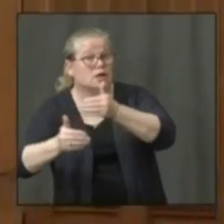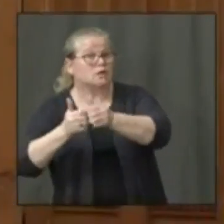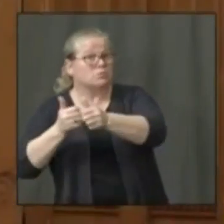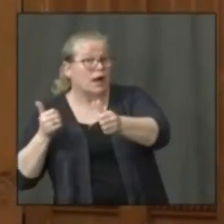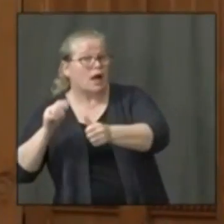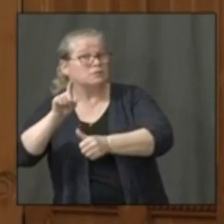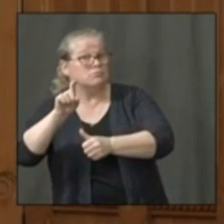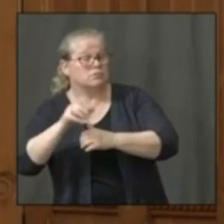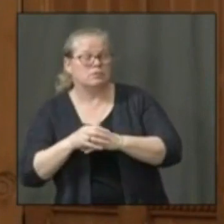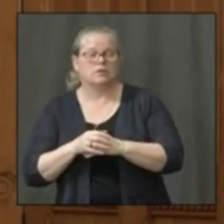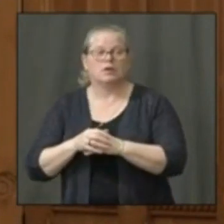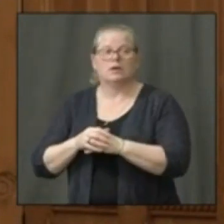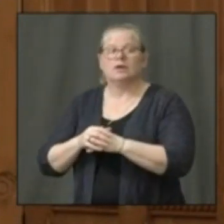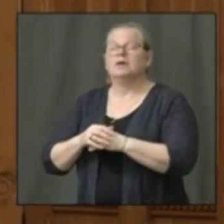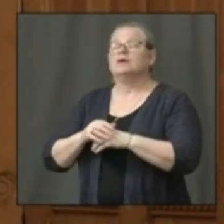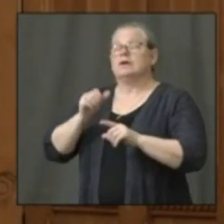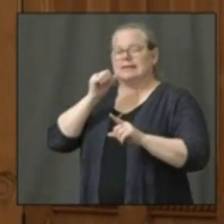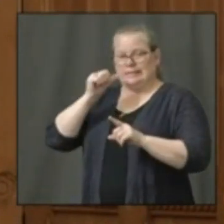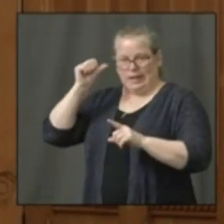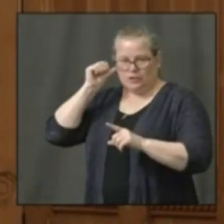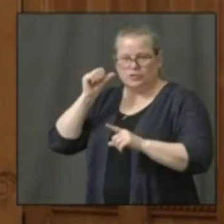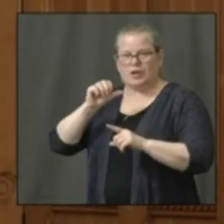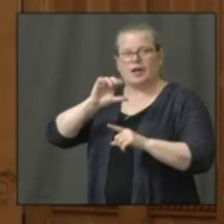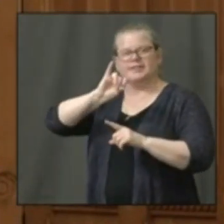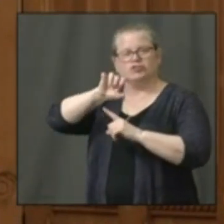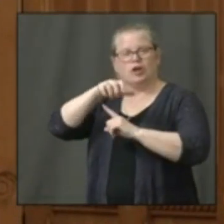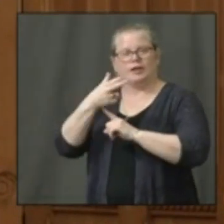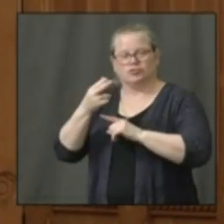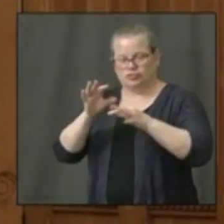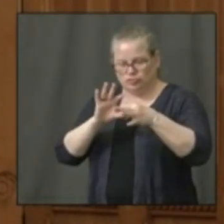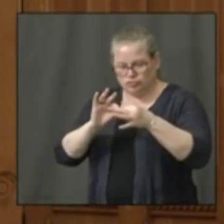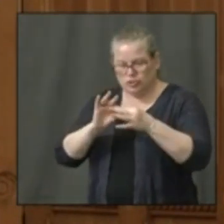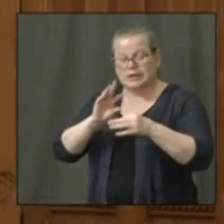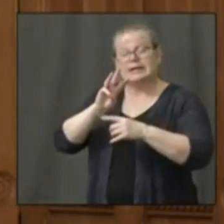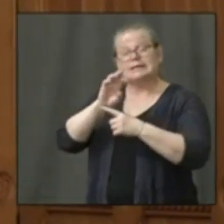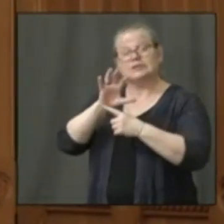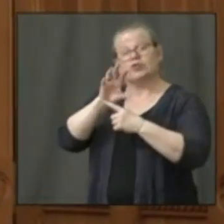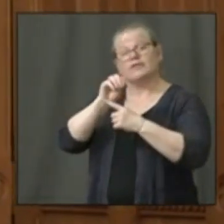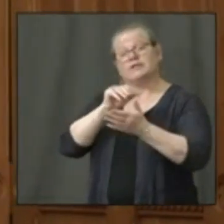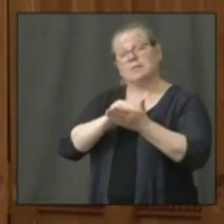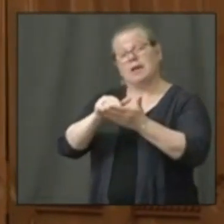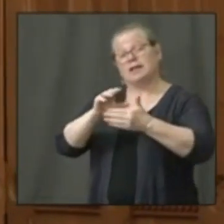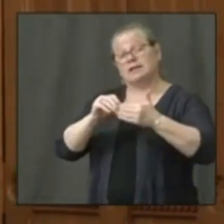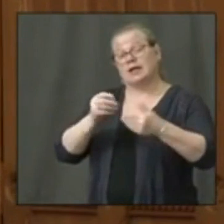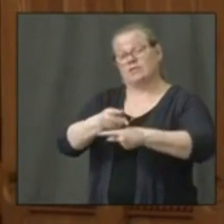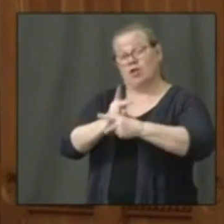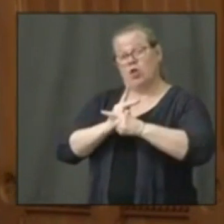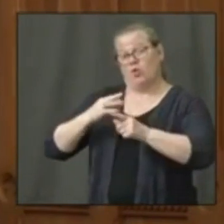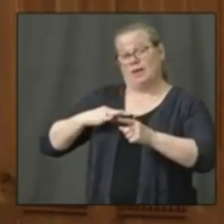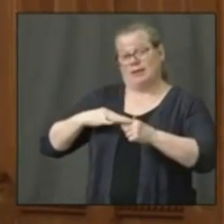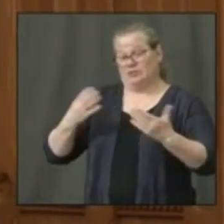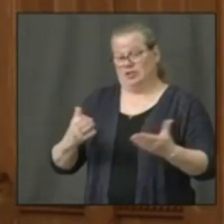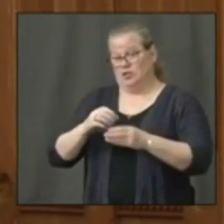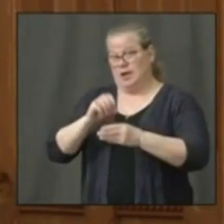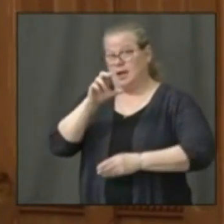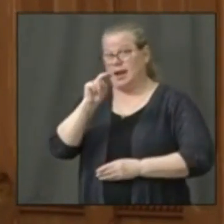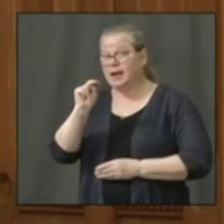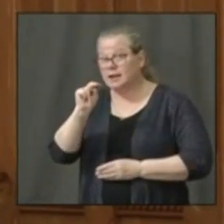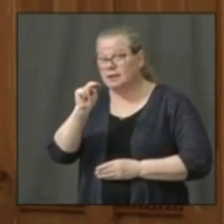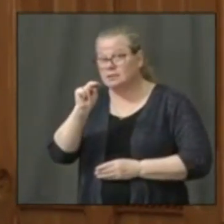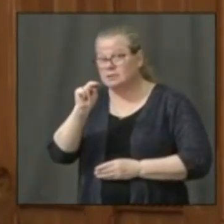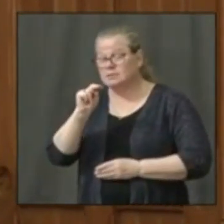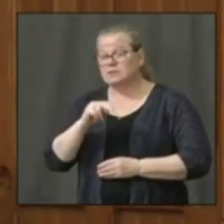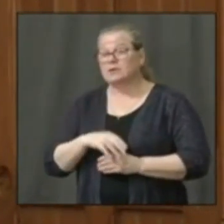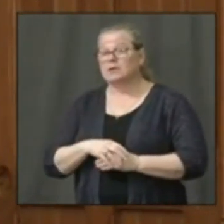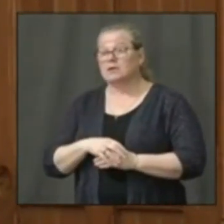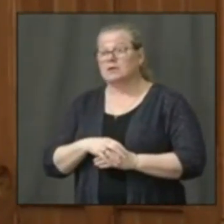As of yesterday, we're up to $650 million in loan applications in Connecticut. And that's despite the fact that